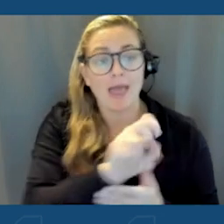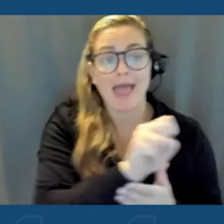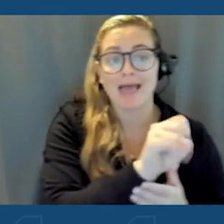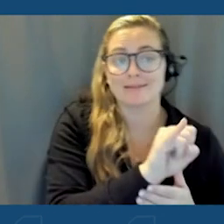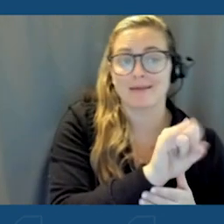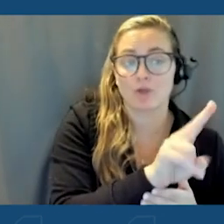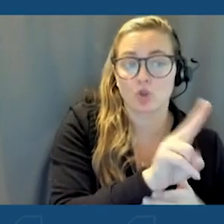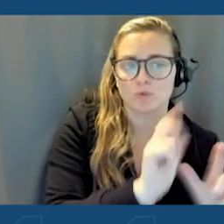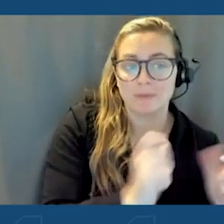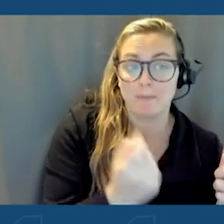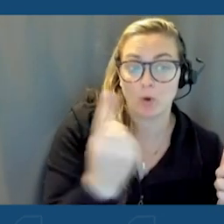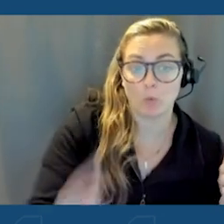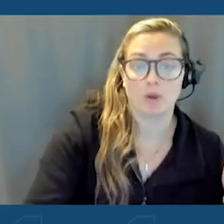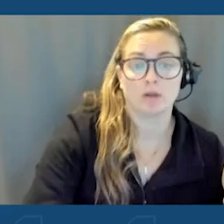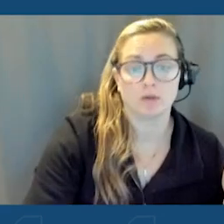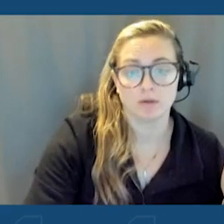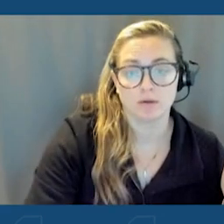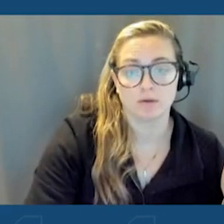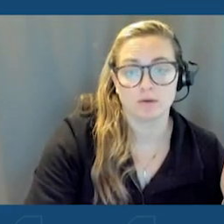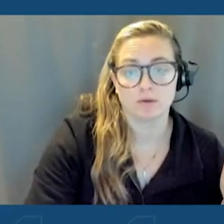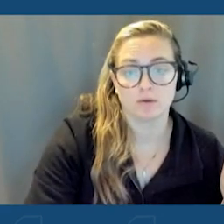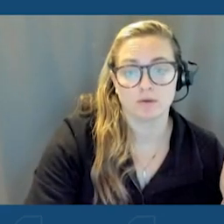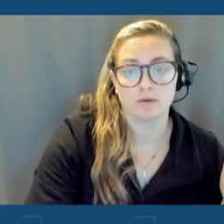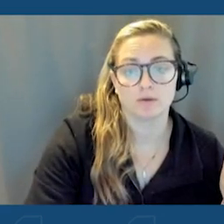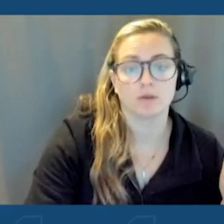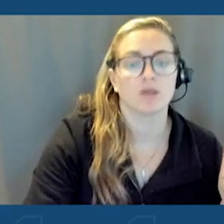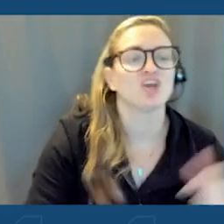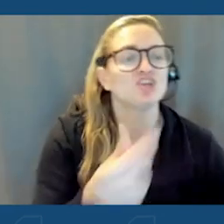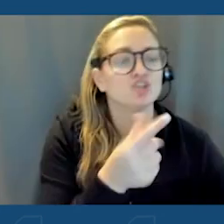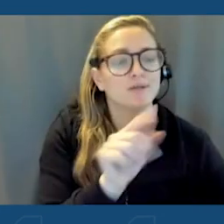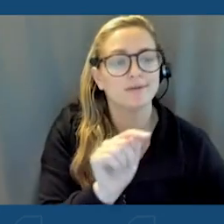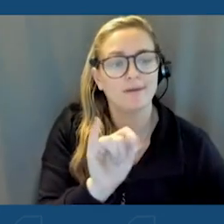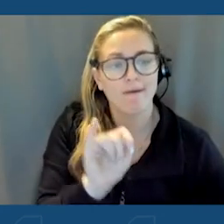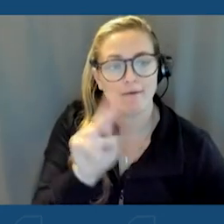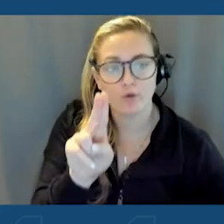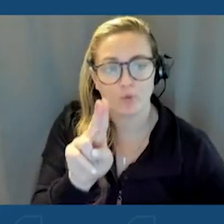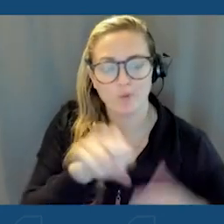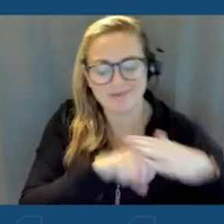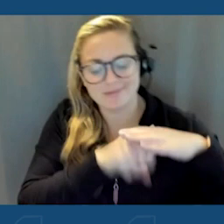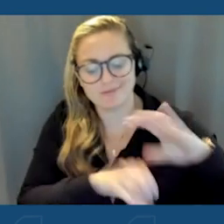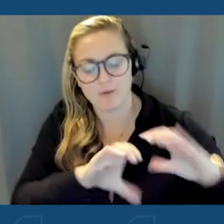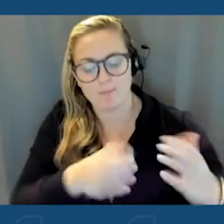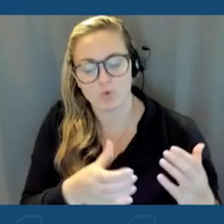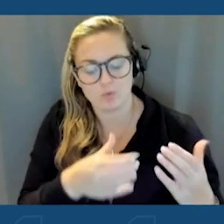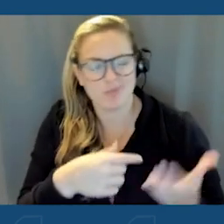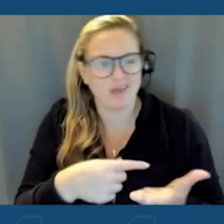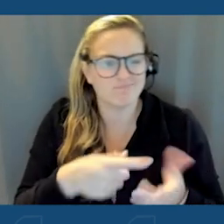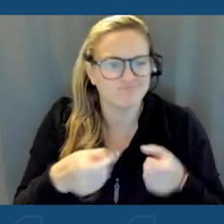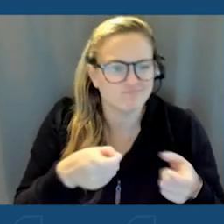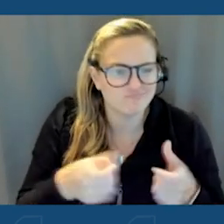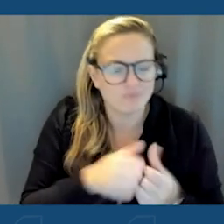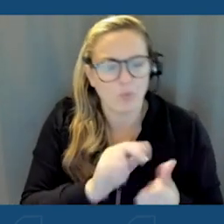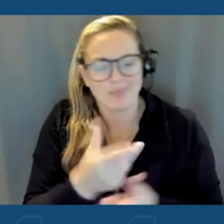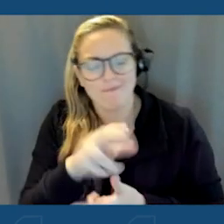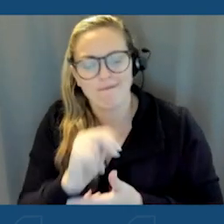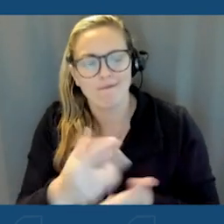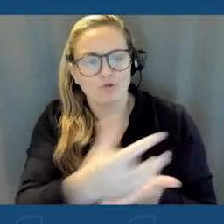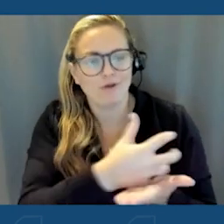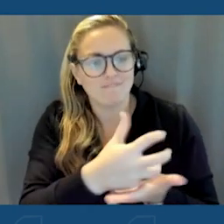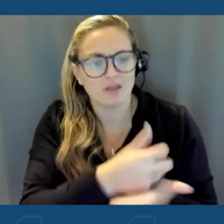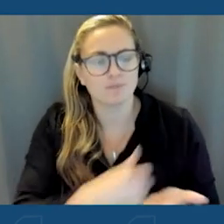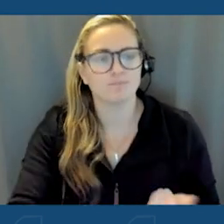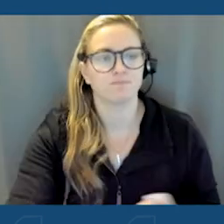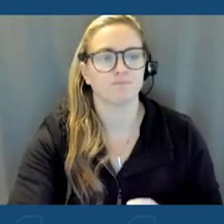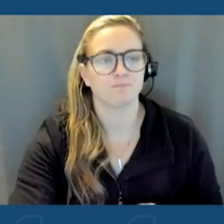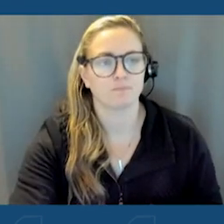bigger organization. GTIU is the subgroup that deals with this gun trafficking. And then I also want to